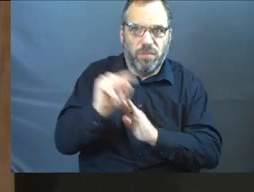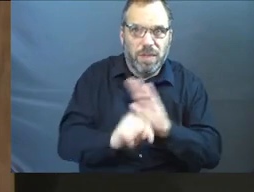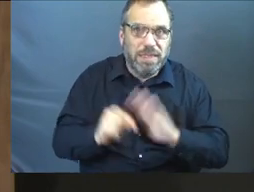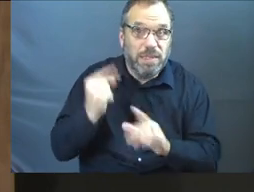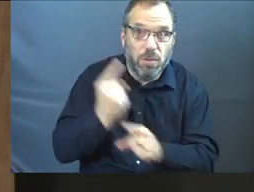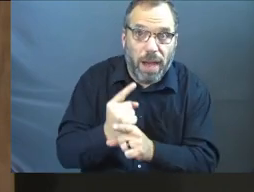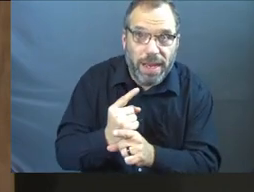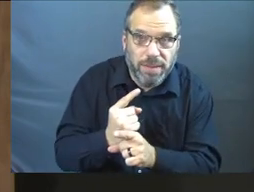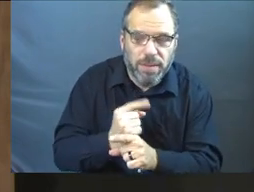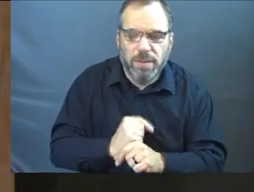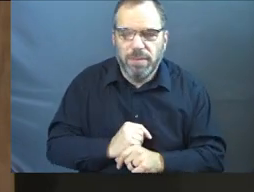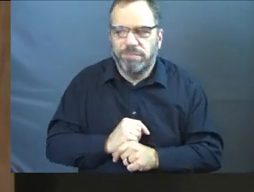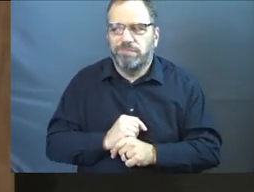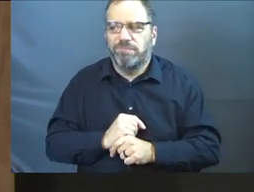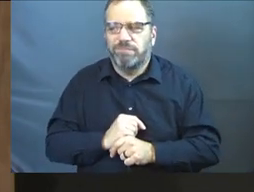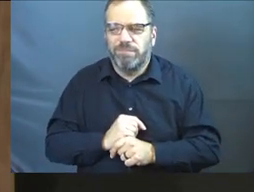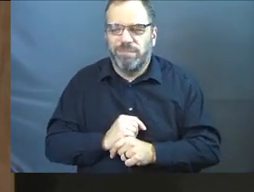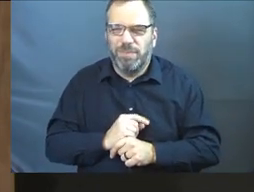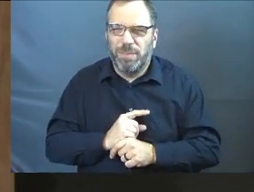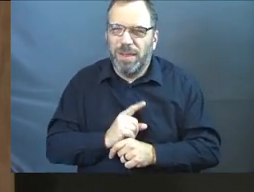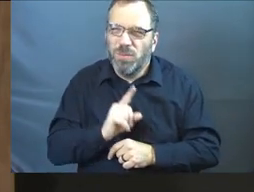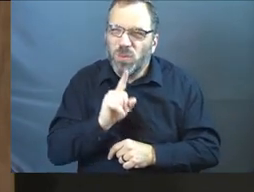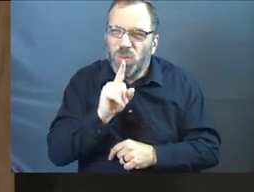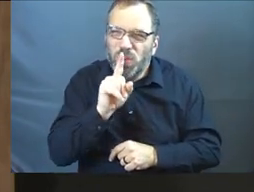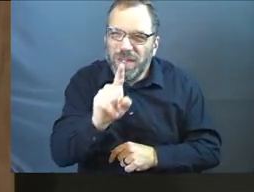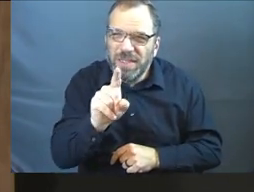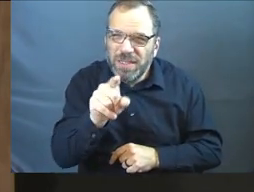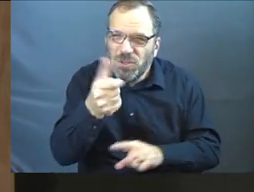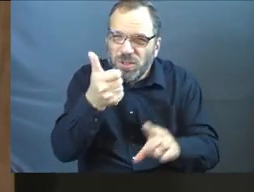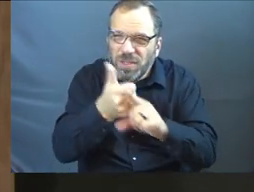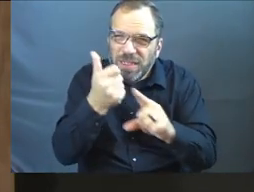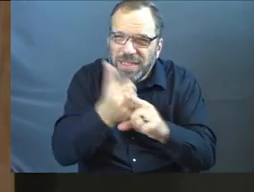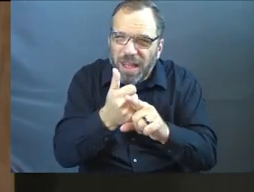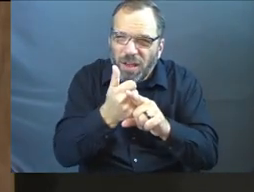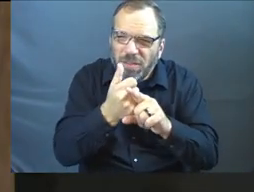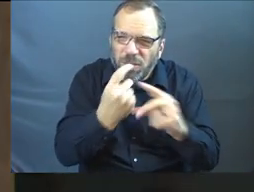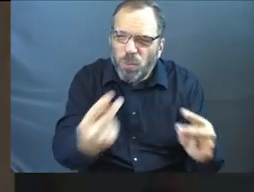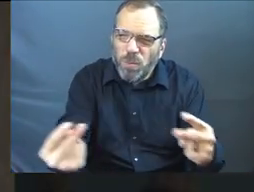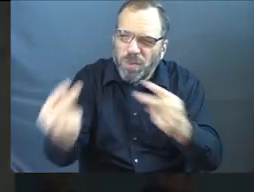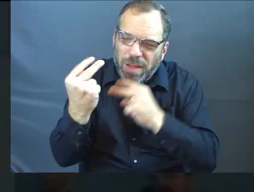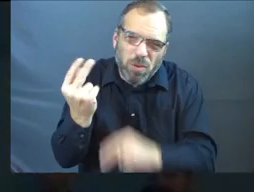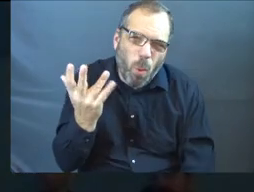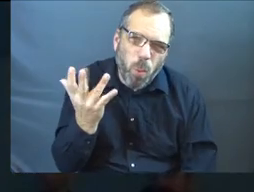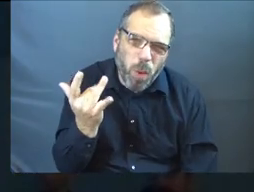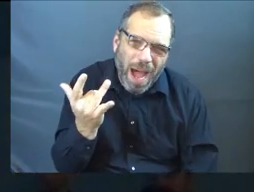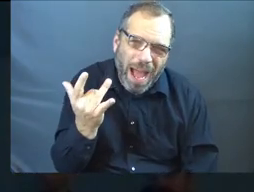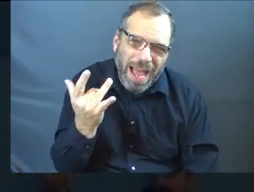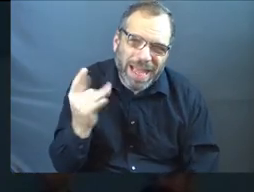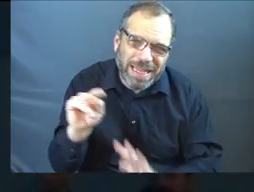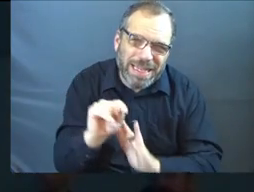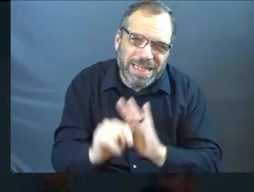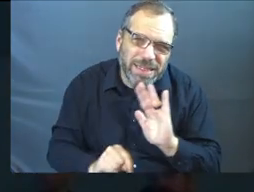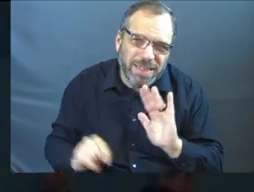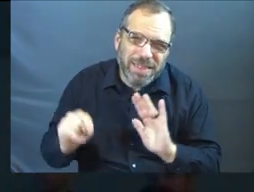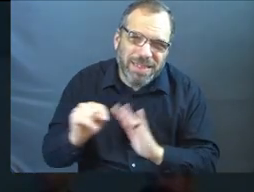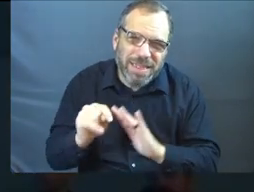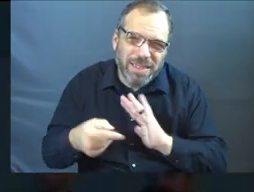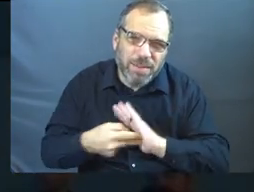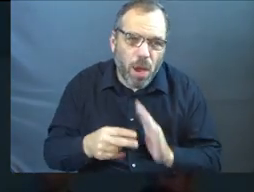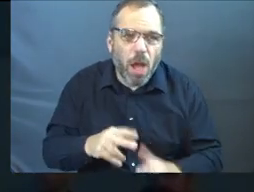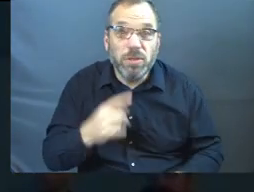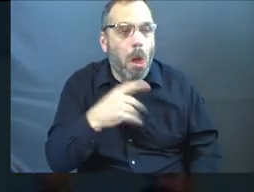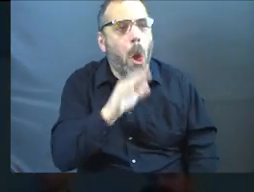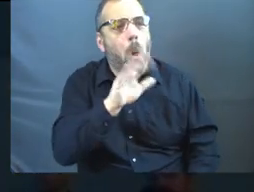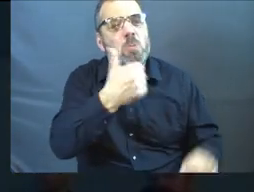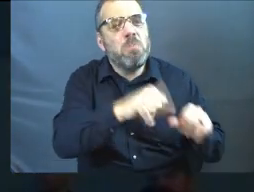right? But how often do we truly sit and reflect on why he is? It's easy to walk around and go, "Don't forget.